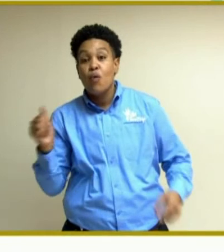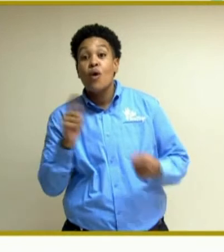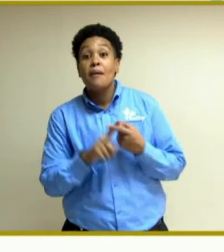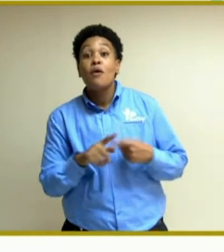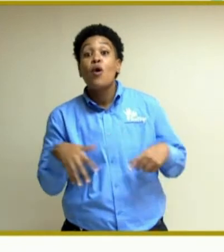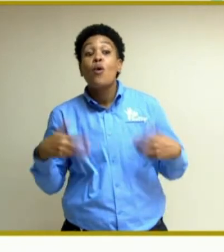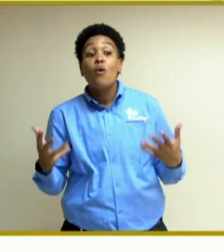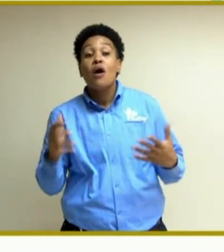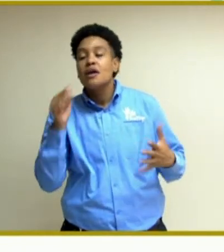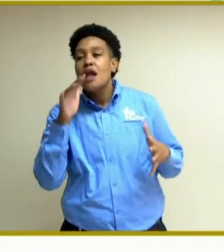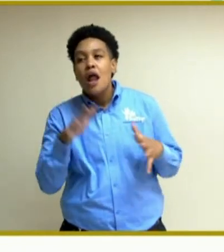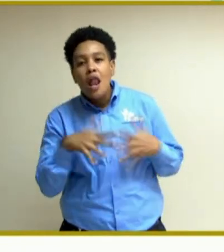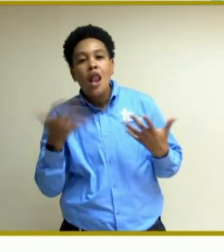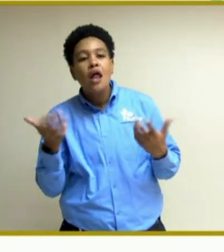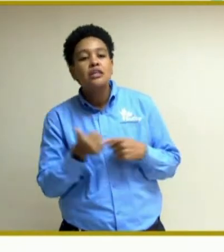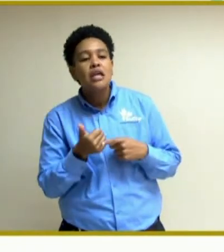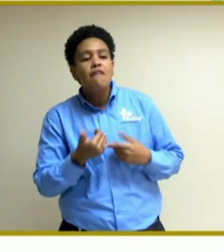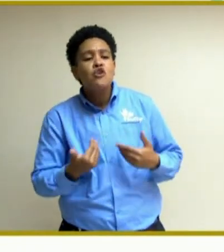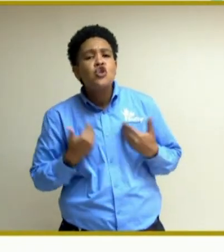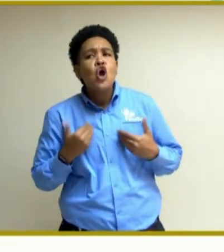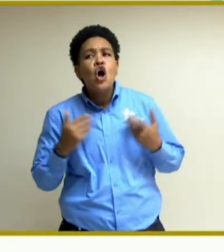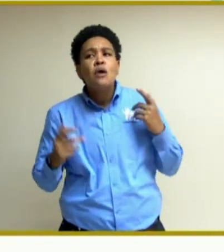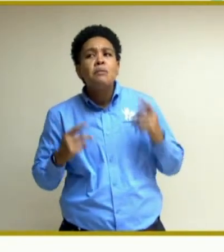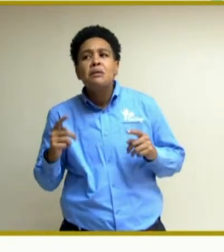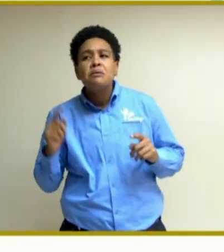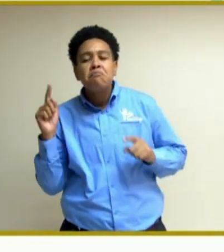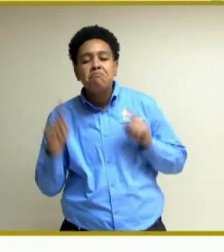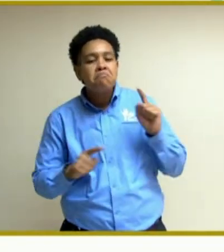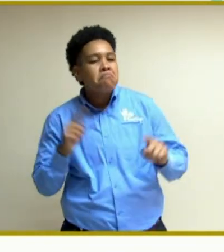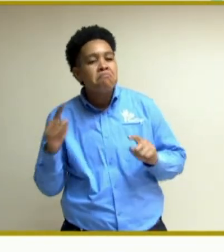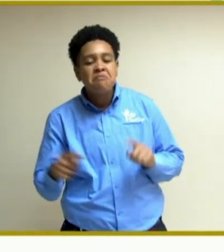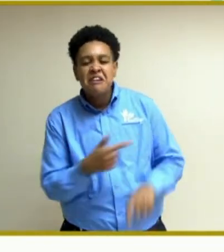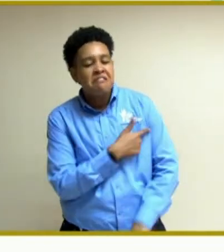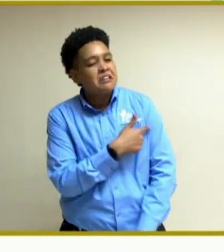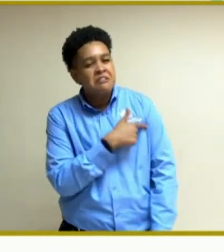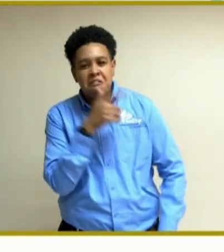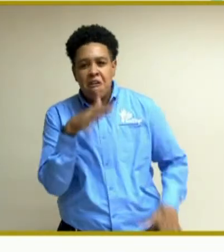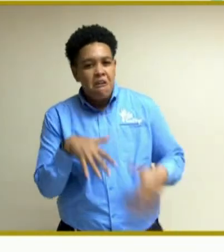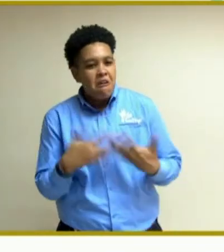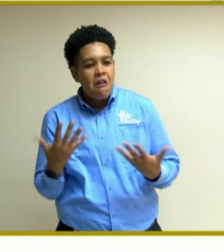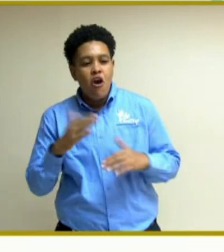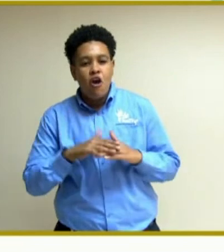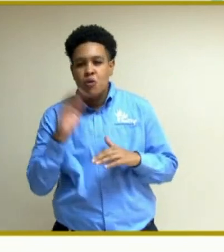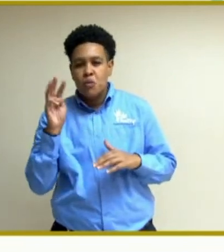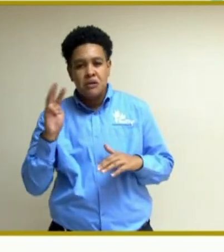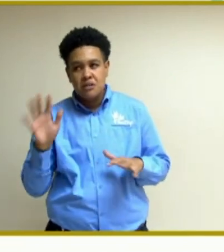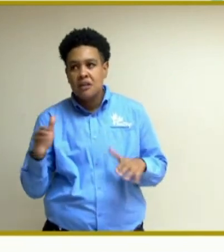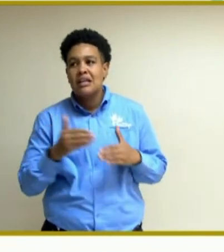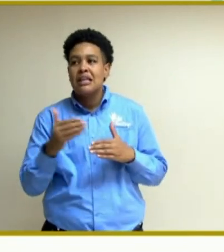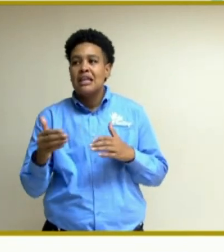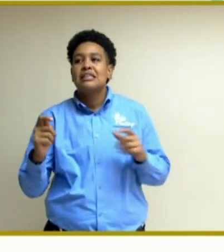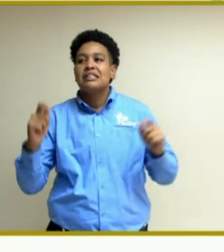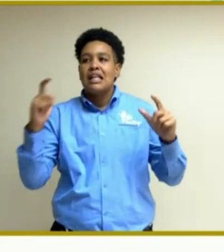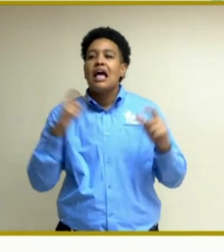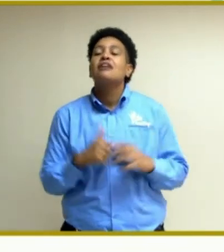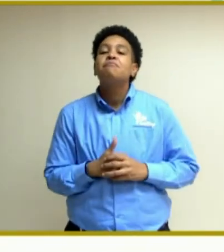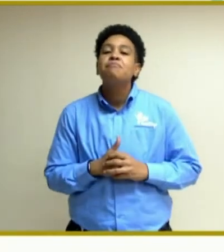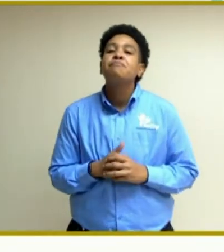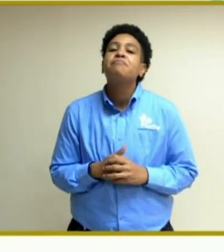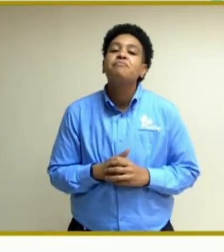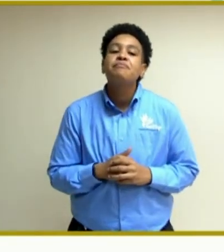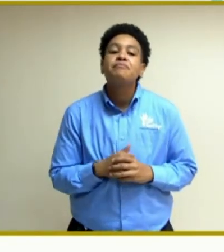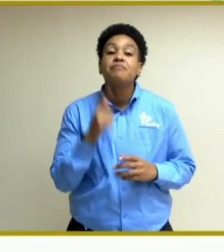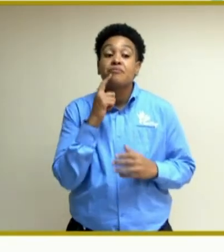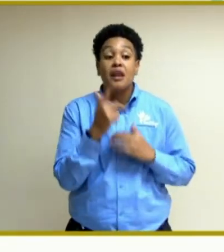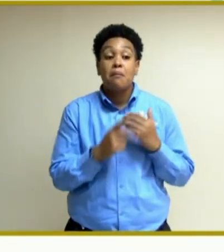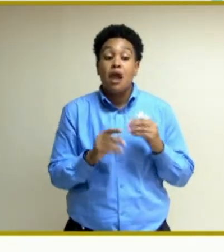course, not a lot of very young persons would have been vaccinated on Wednesday. Next slide, please. And the